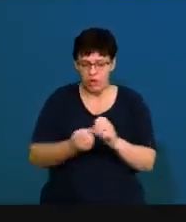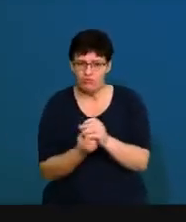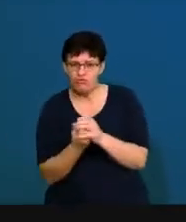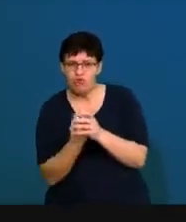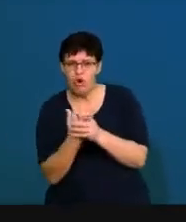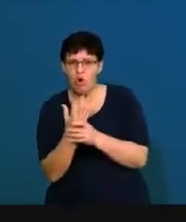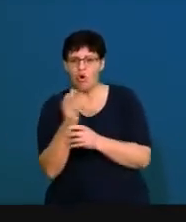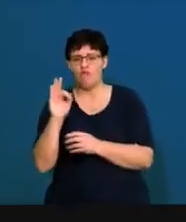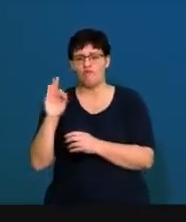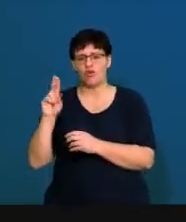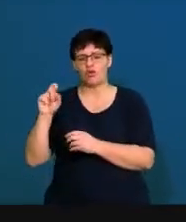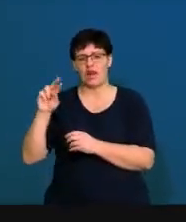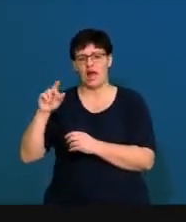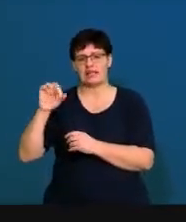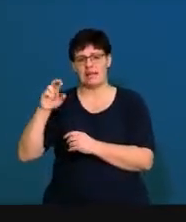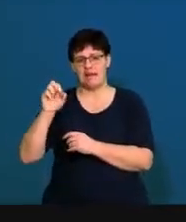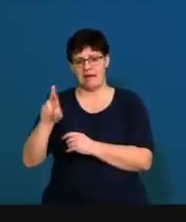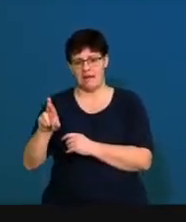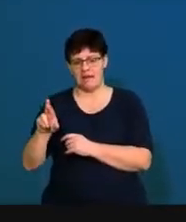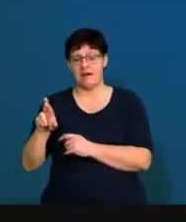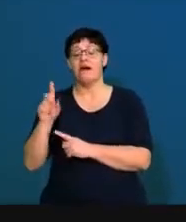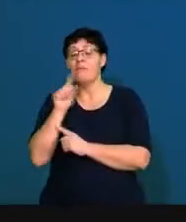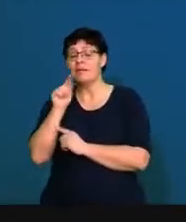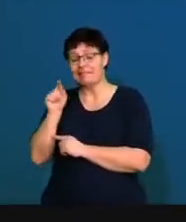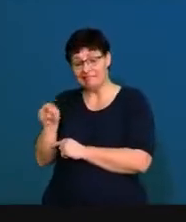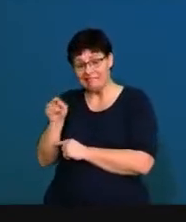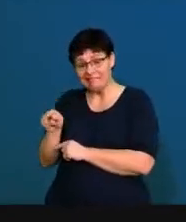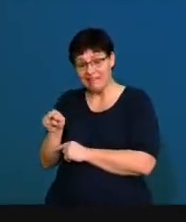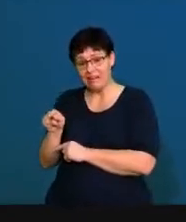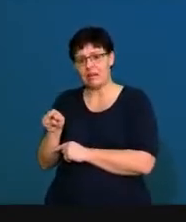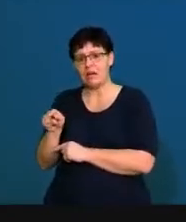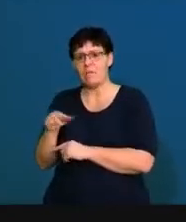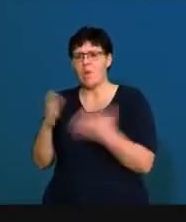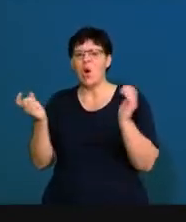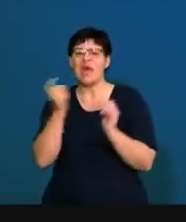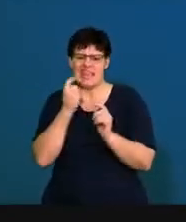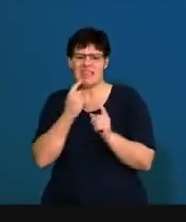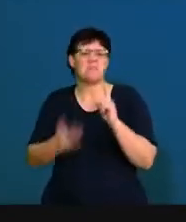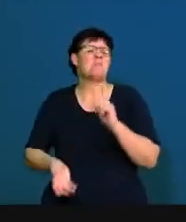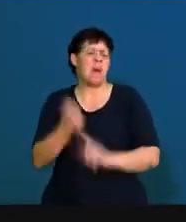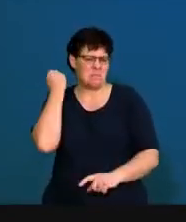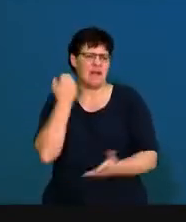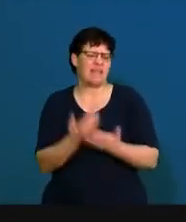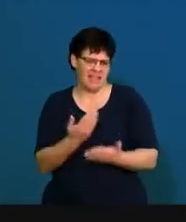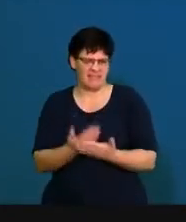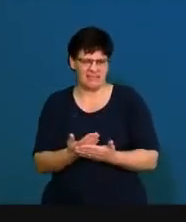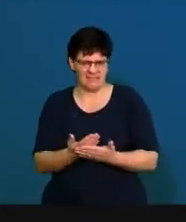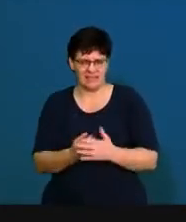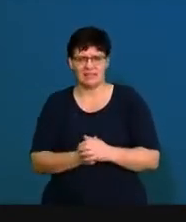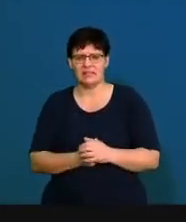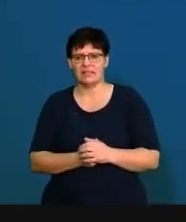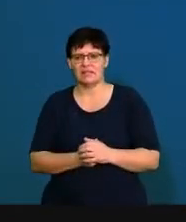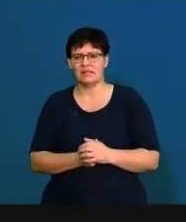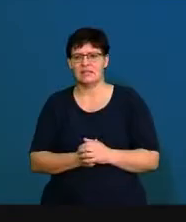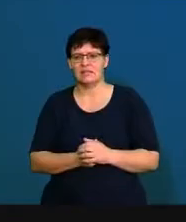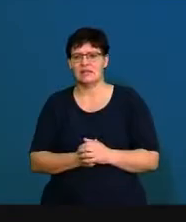And in my opinion, these are some of the easy marks that you need to pick up. So,